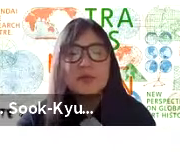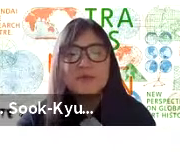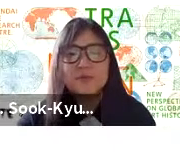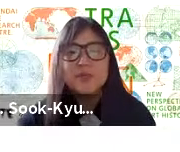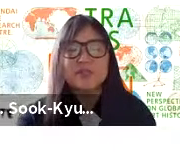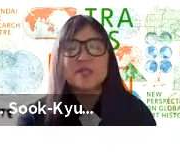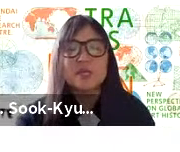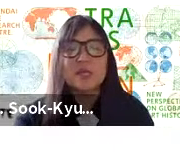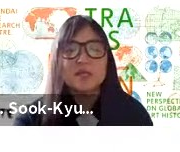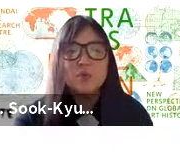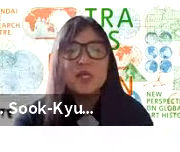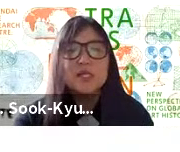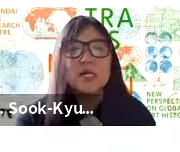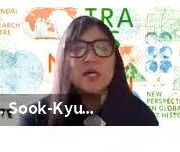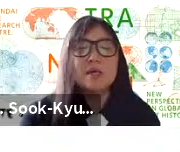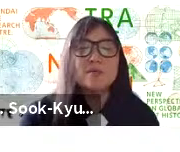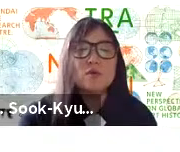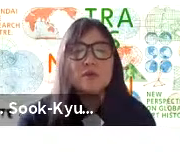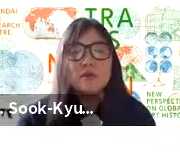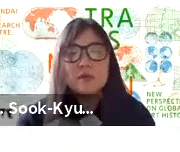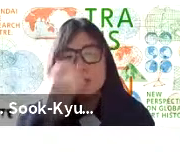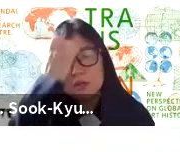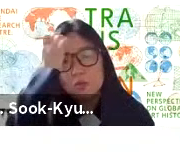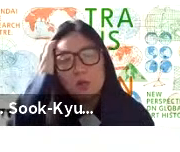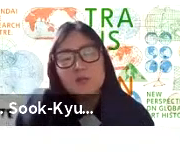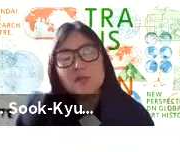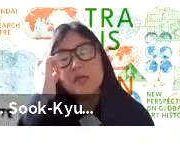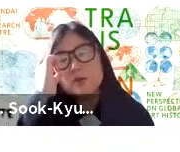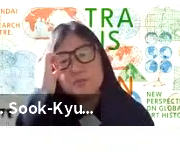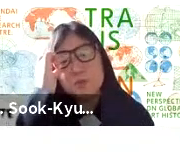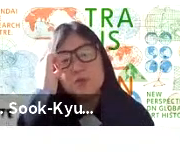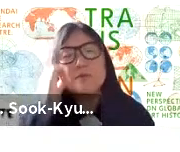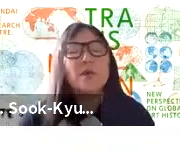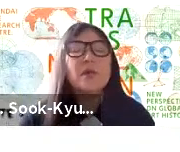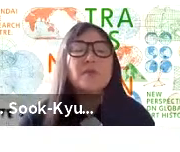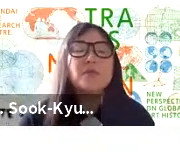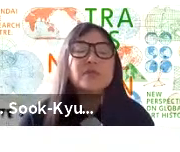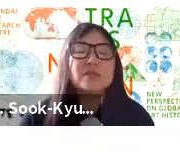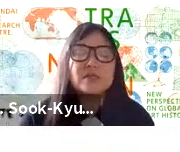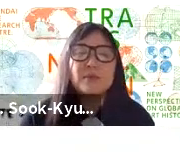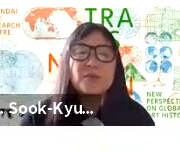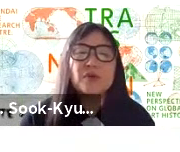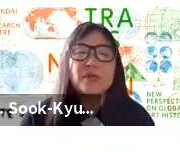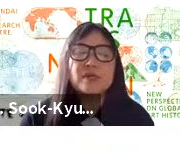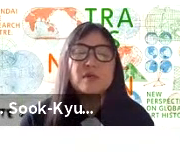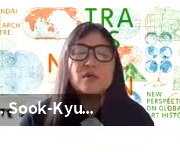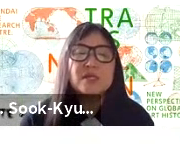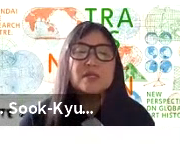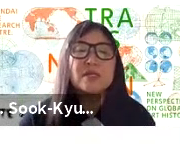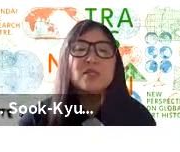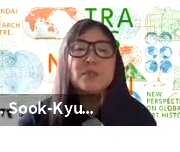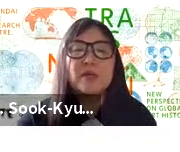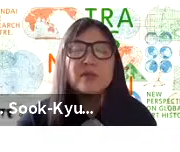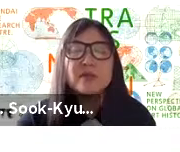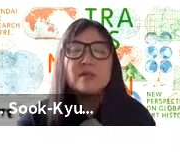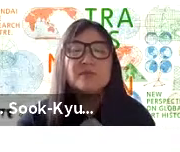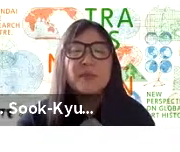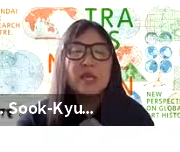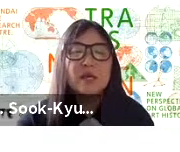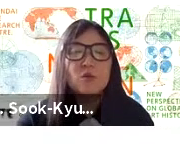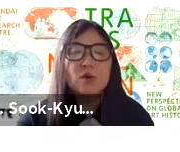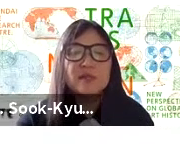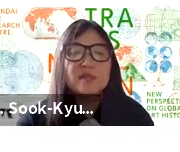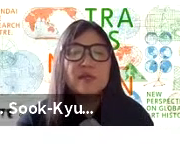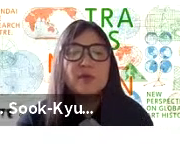staff capacity as well. So the one annual symposium coming up this December is Consent Not to Be a